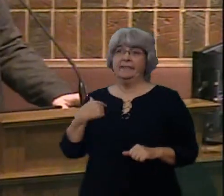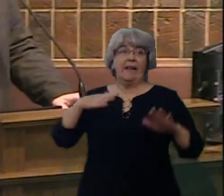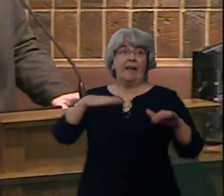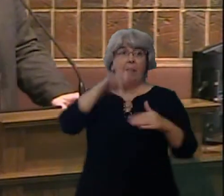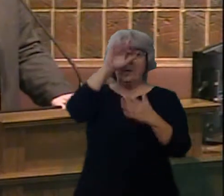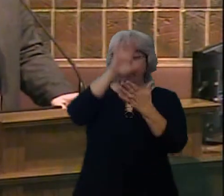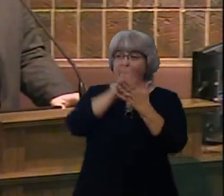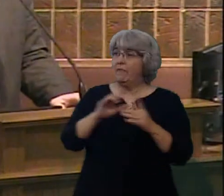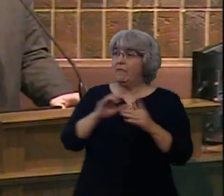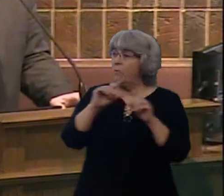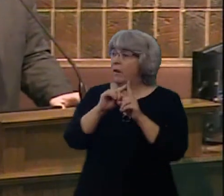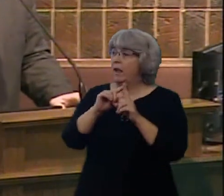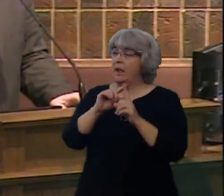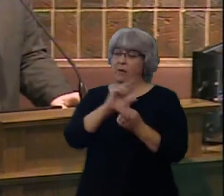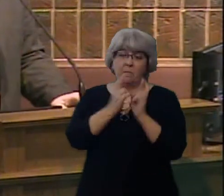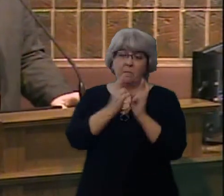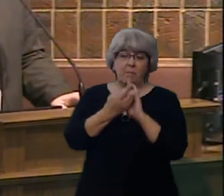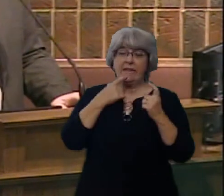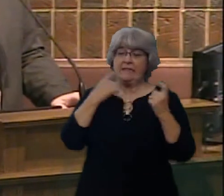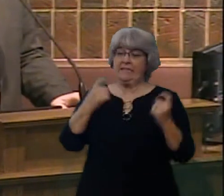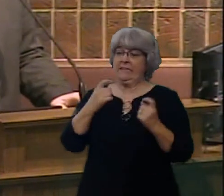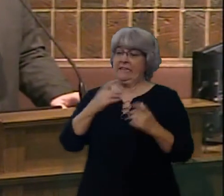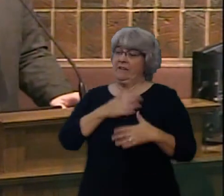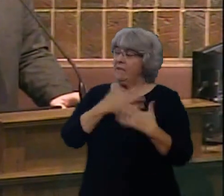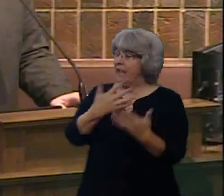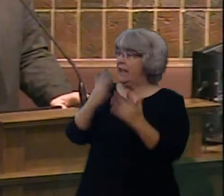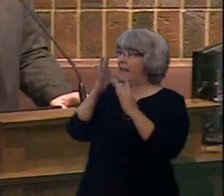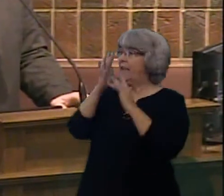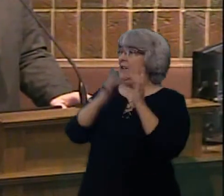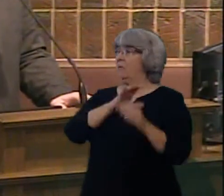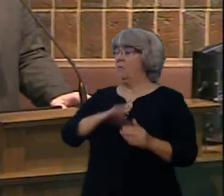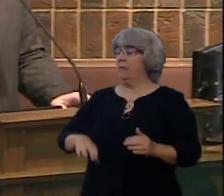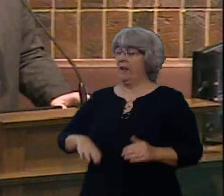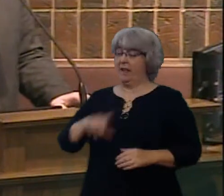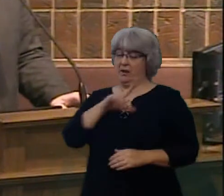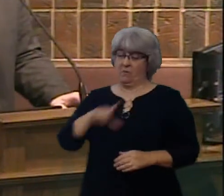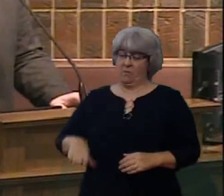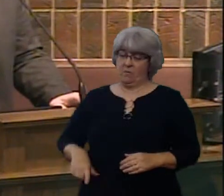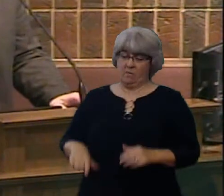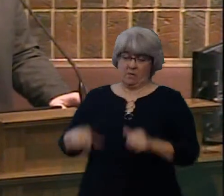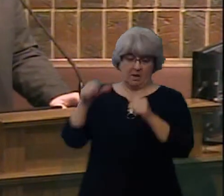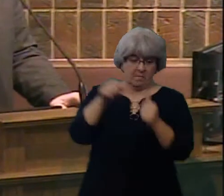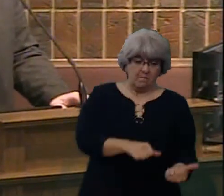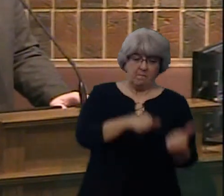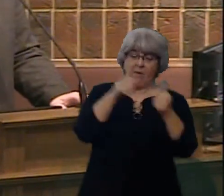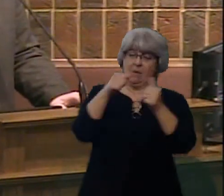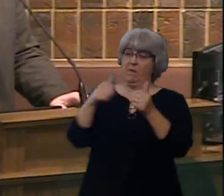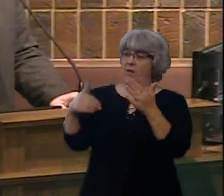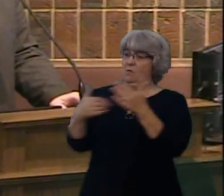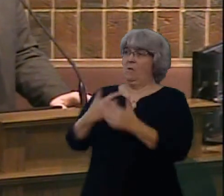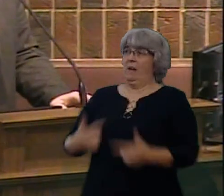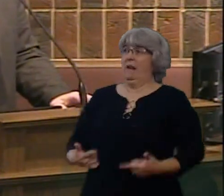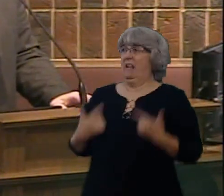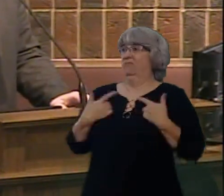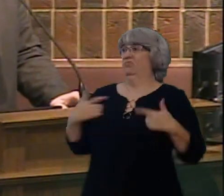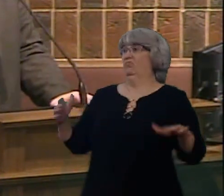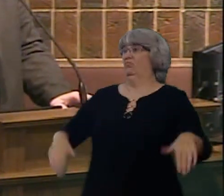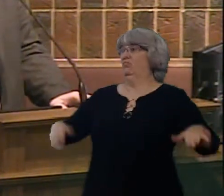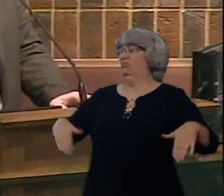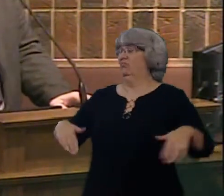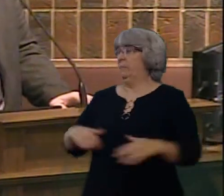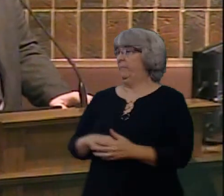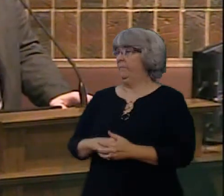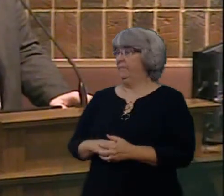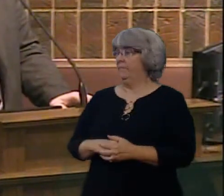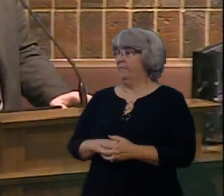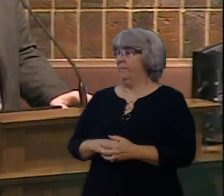word, repented of your sins, confessed Jesus Christ as Lord, and been baptized to rise up and walk a new life. Or maybe it is